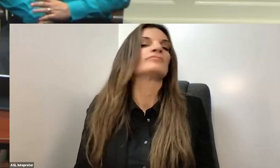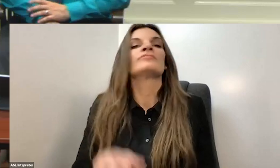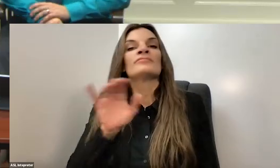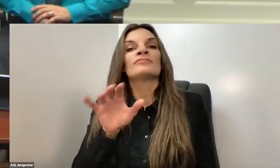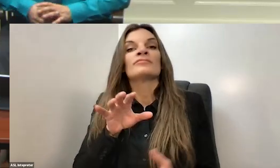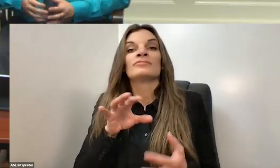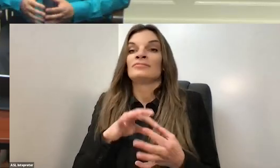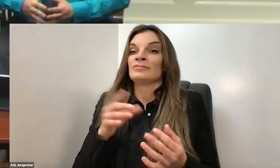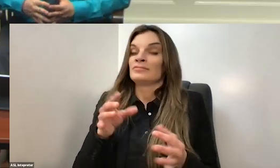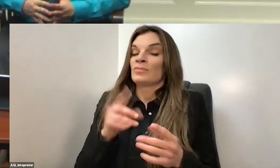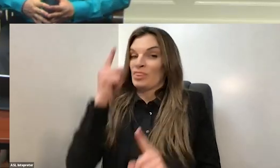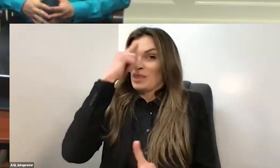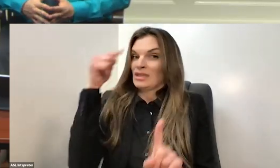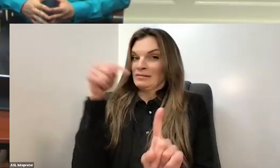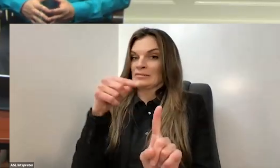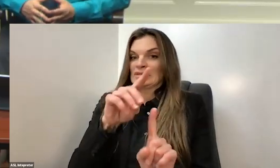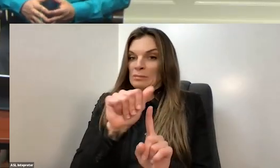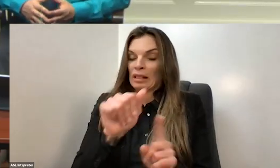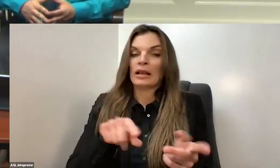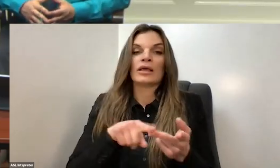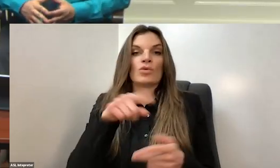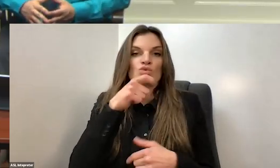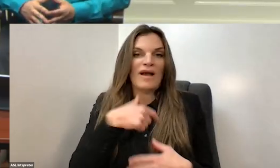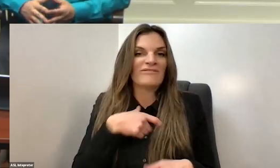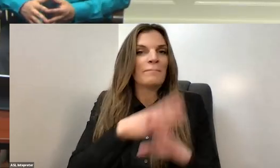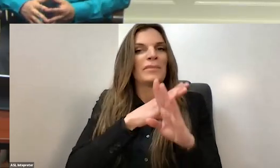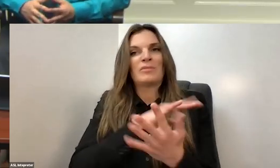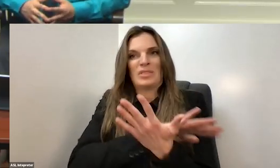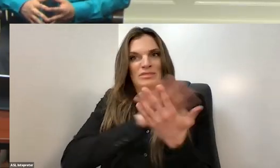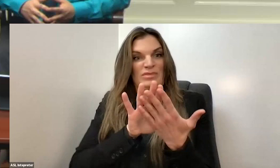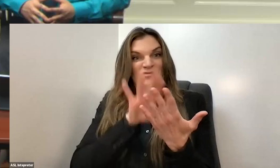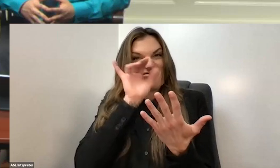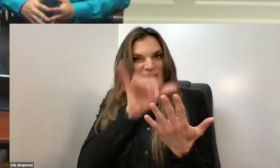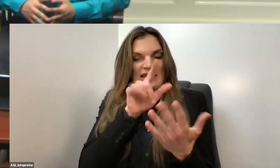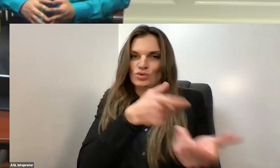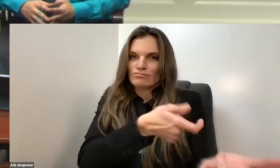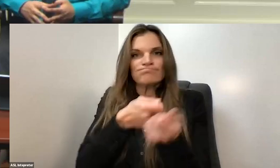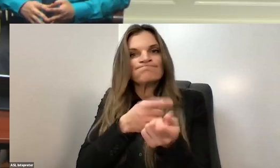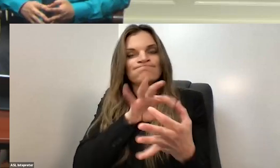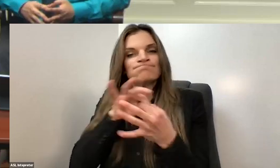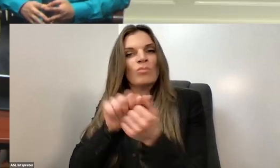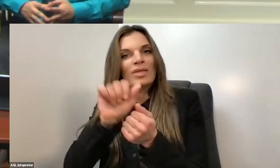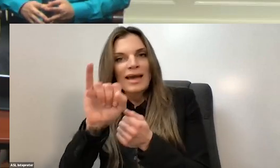and impairments as part of those models. I keep hearing these stories about,